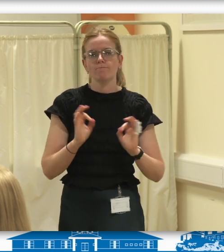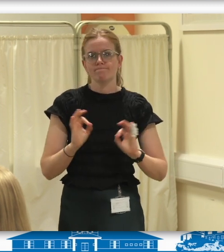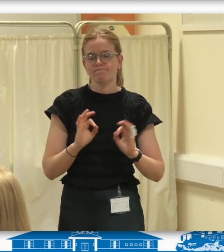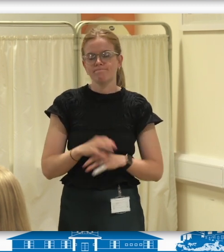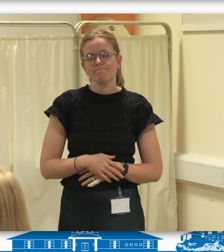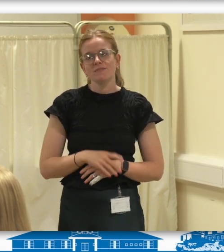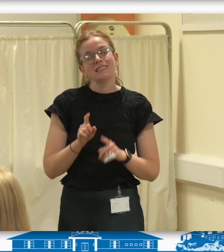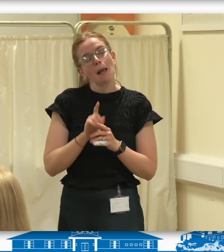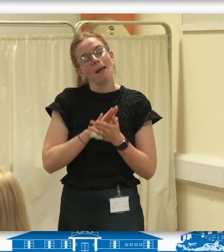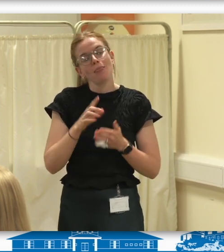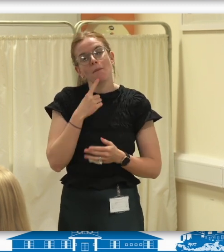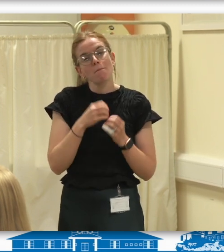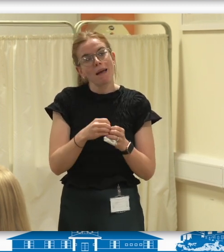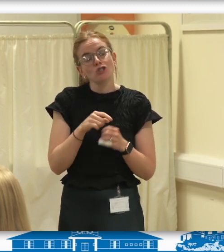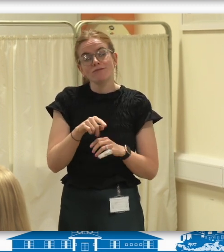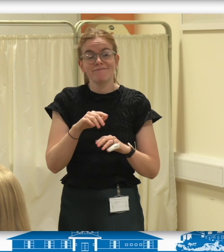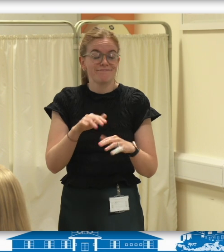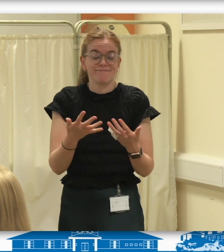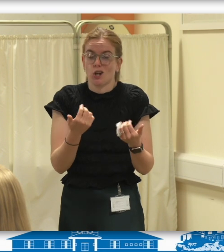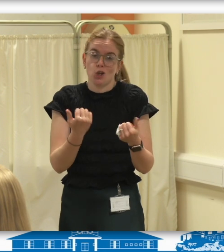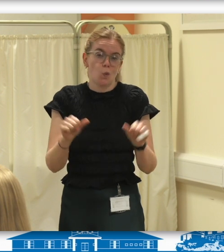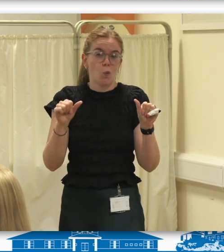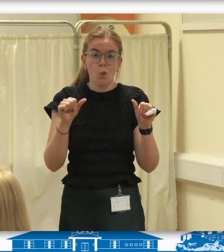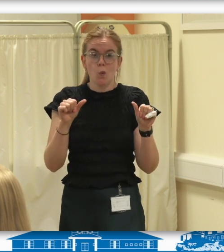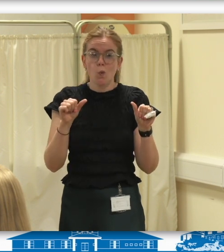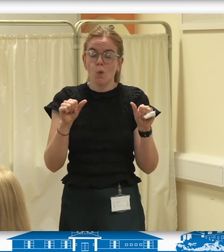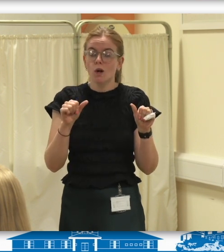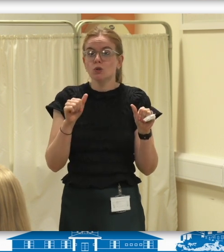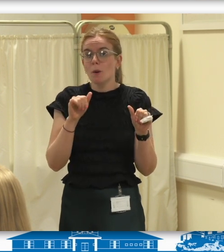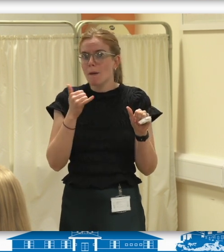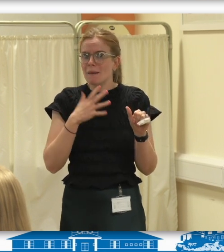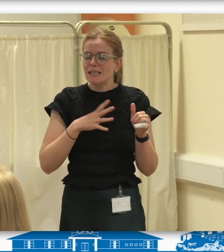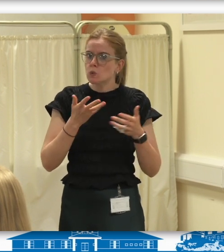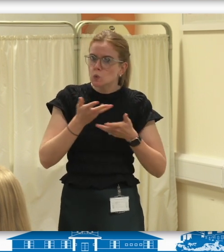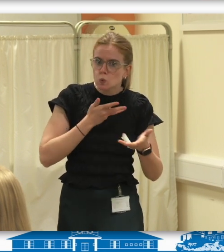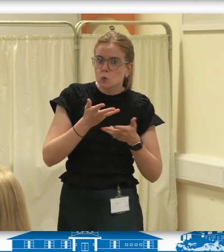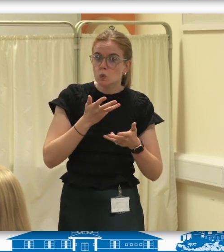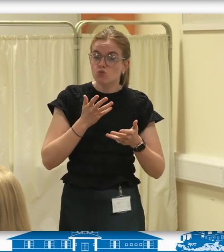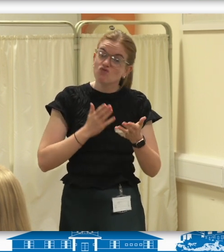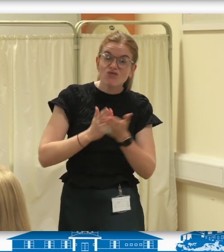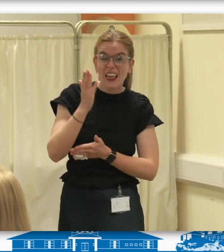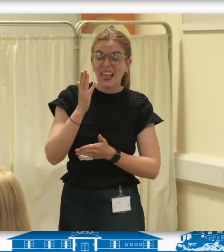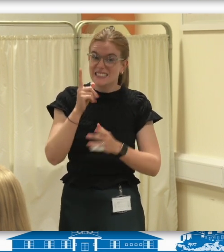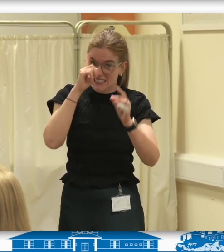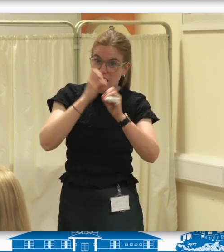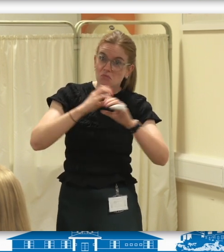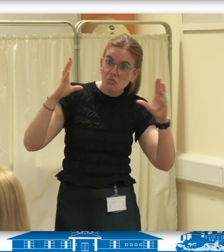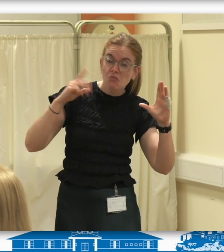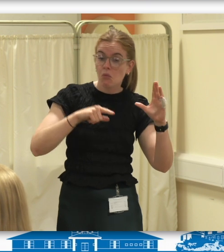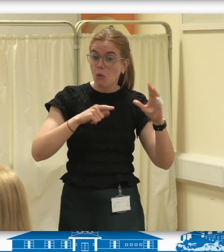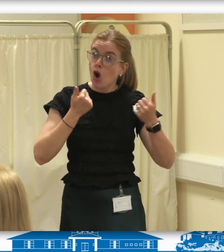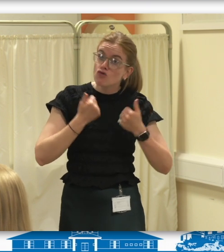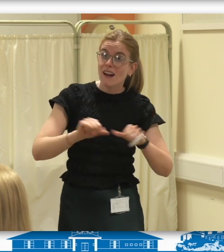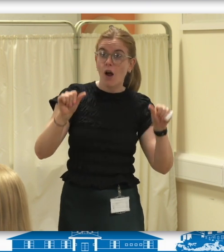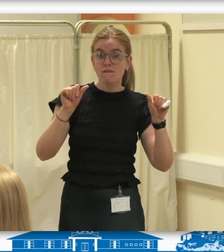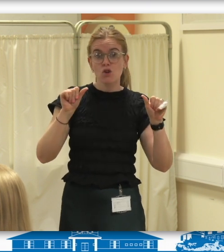it's important to have realistic expectations. Therapy may explore what does recovery look like, might not be in the